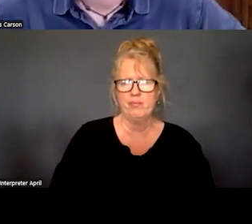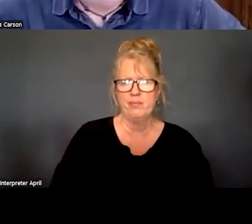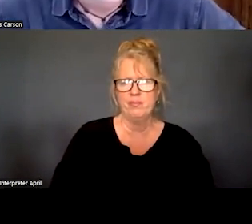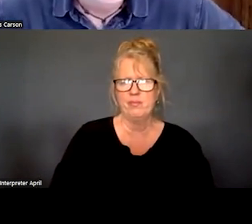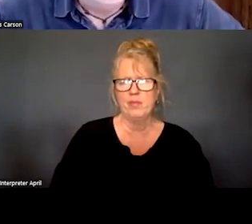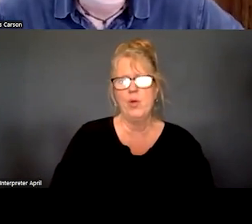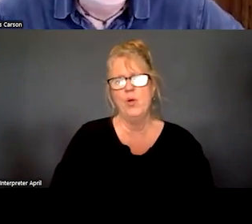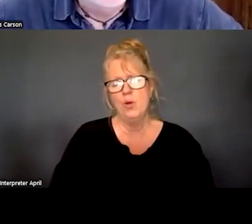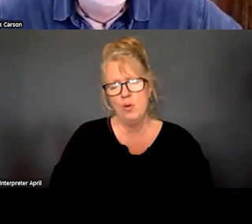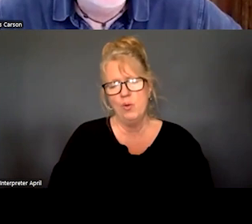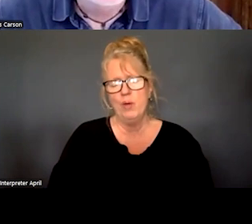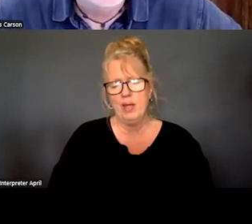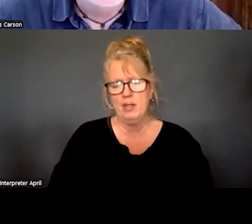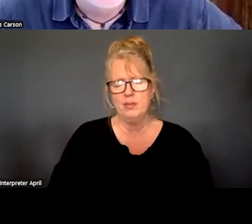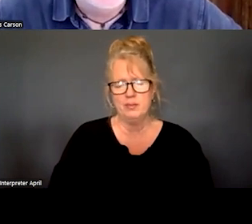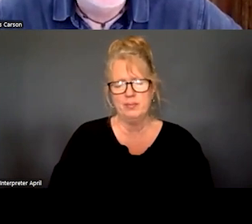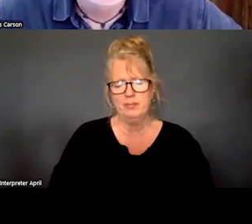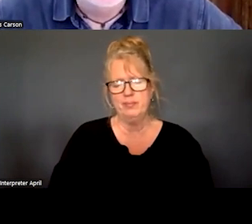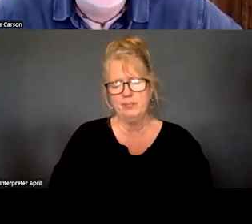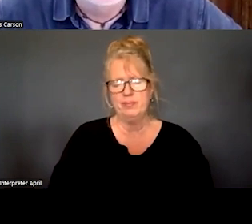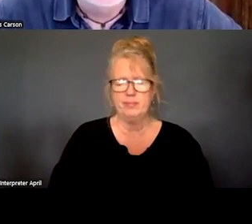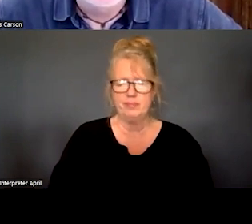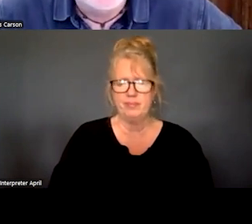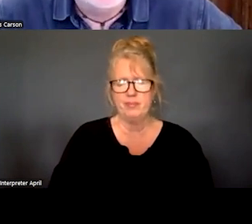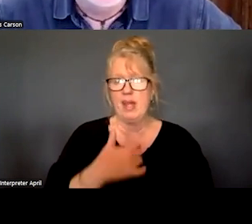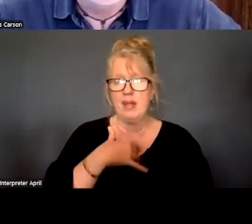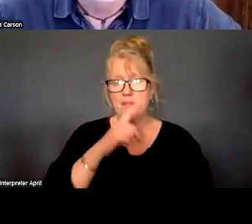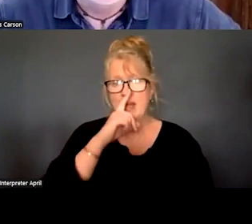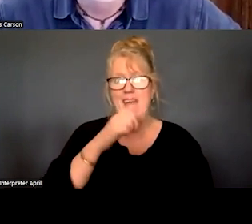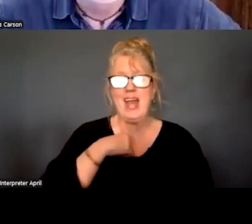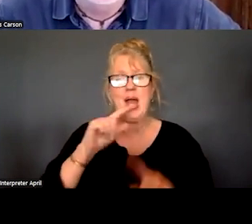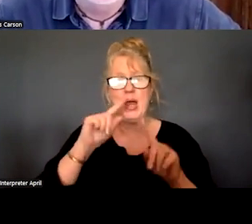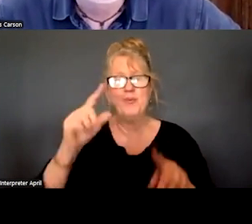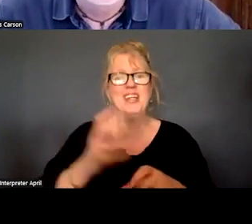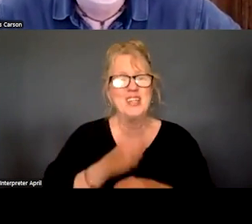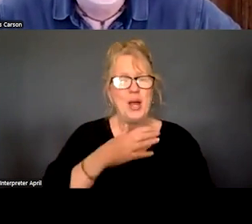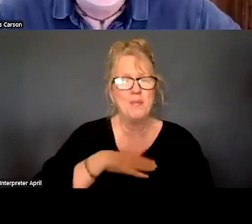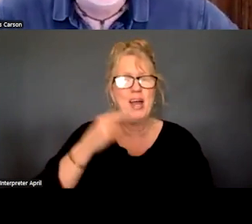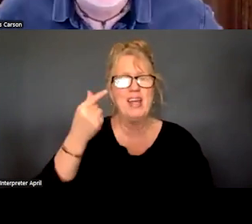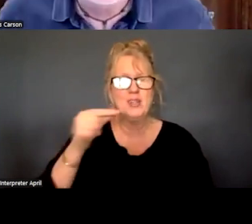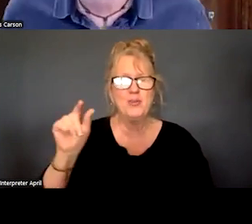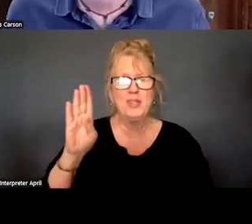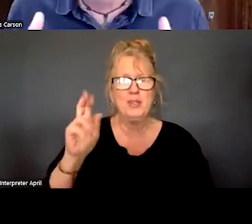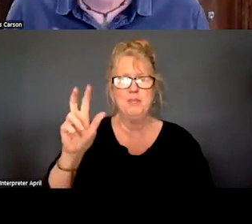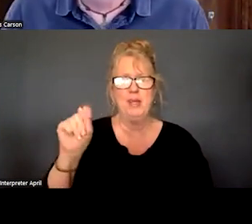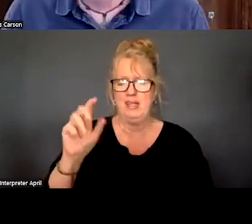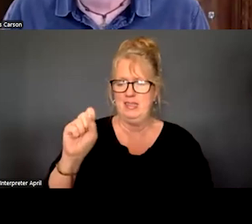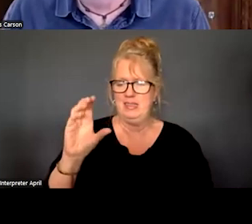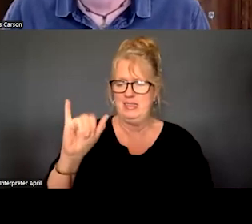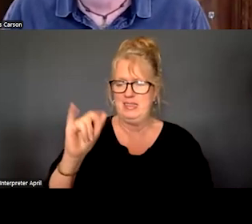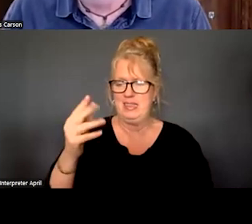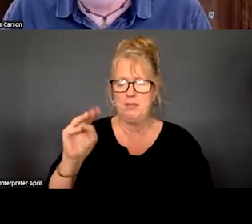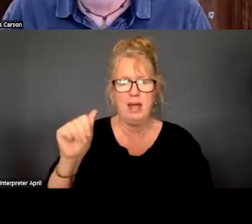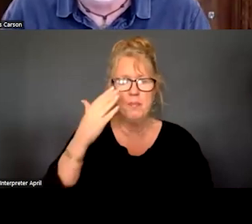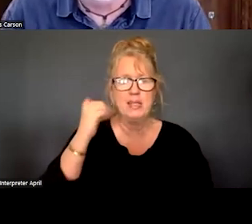The flow, in some respects, I actually went eventually and got my green belt in Lean Six Sigma because so much of